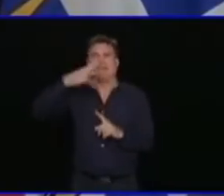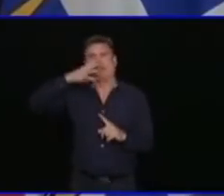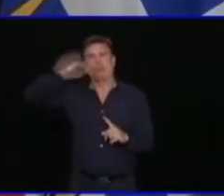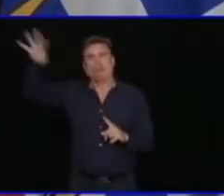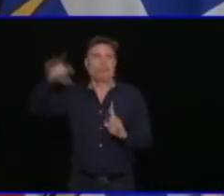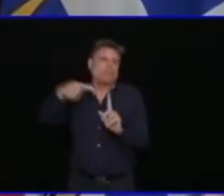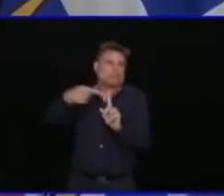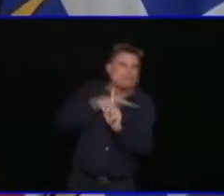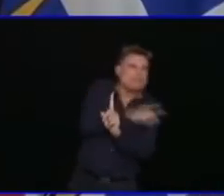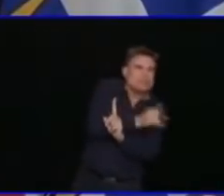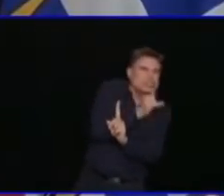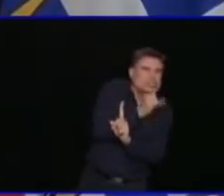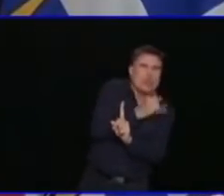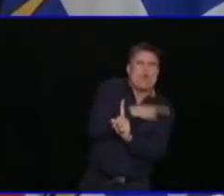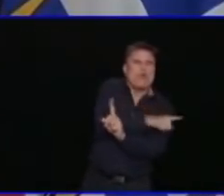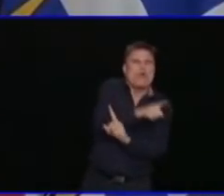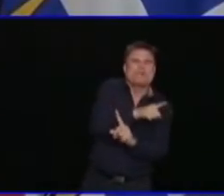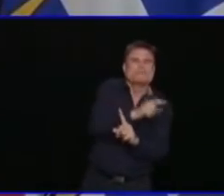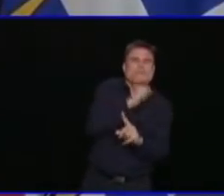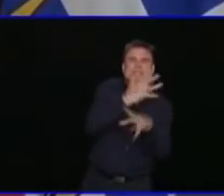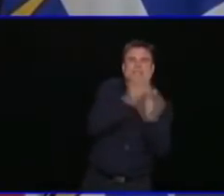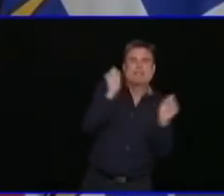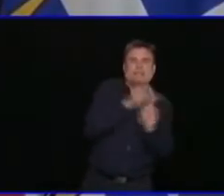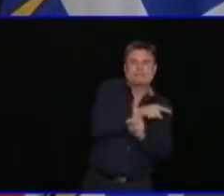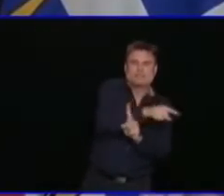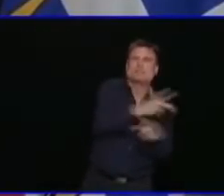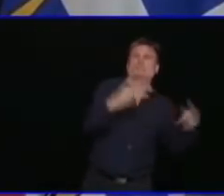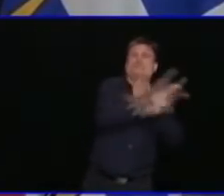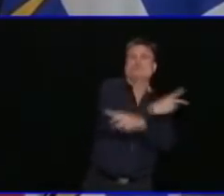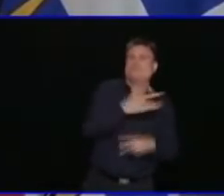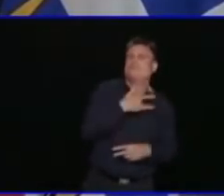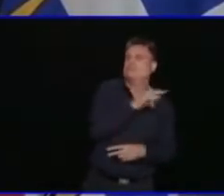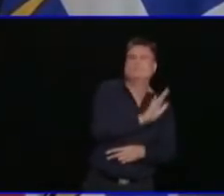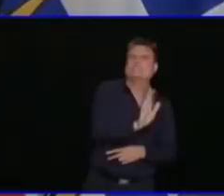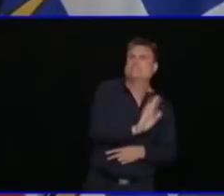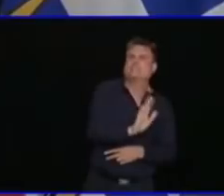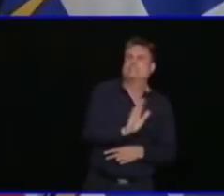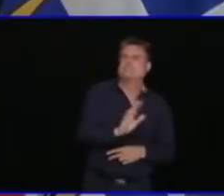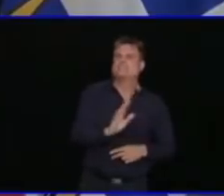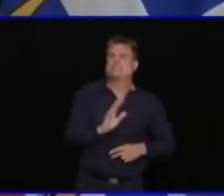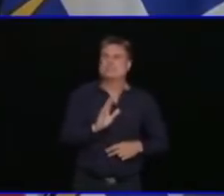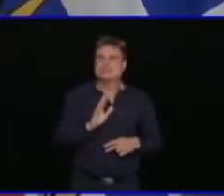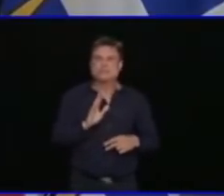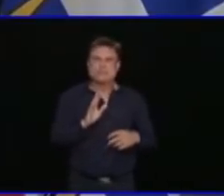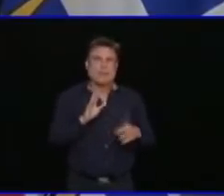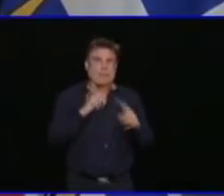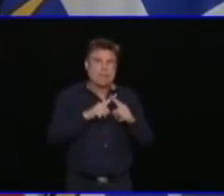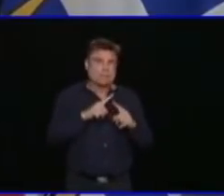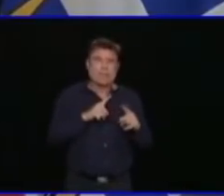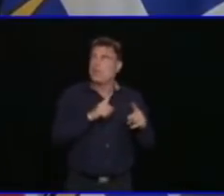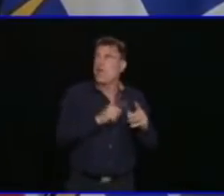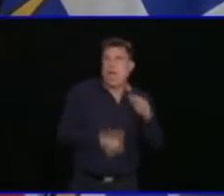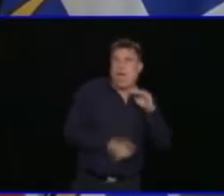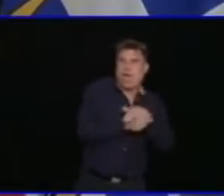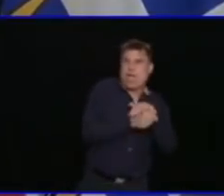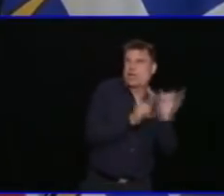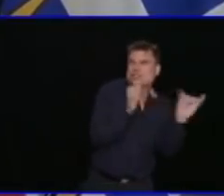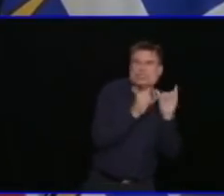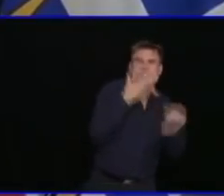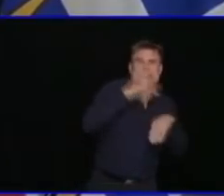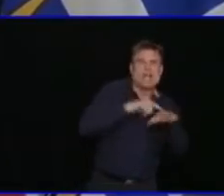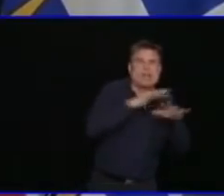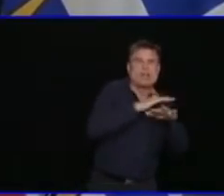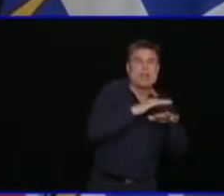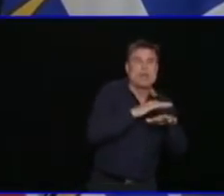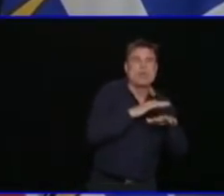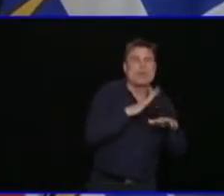be having even more challenges in finding people. So some of the things that we do think are important are making sure we have those contact information